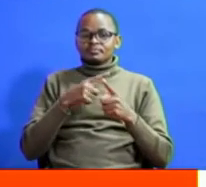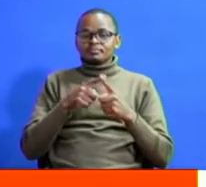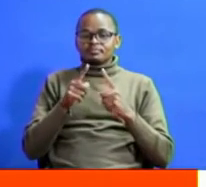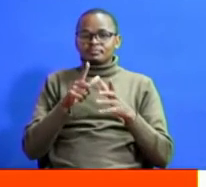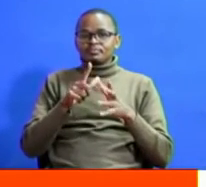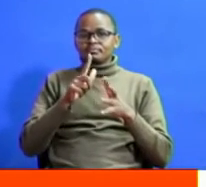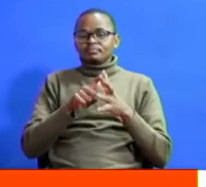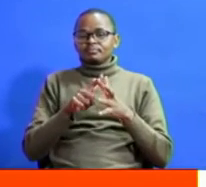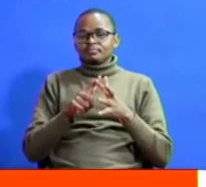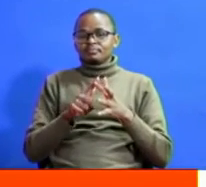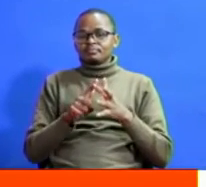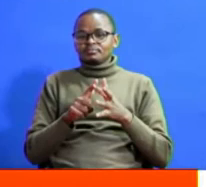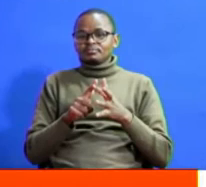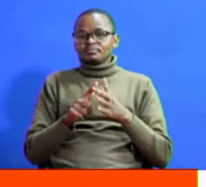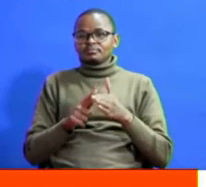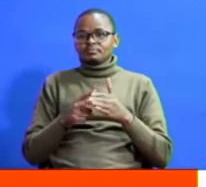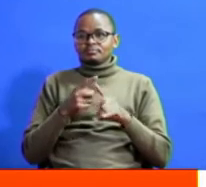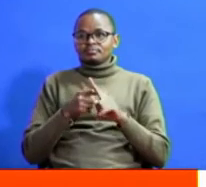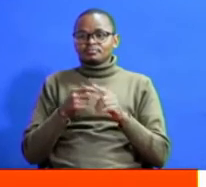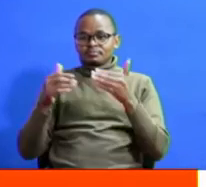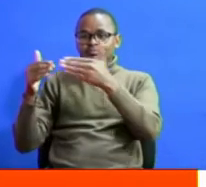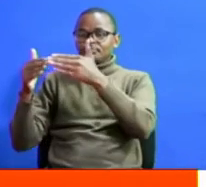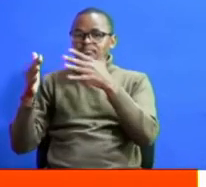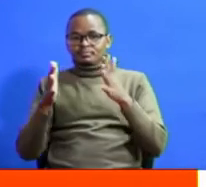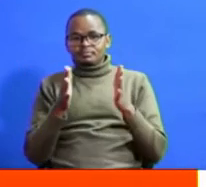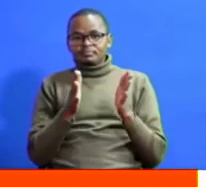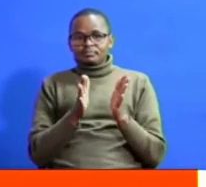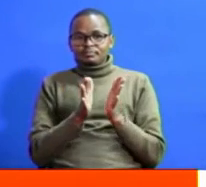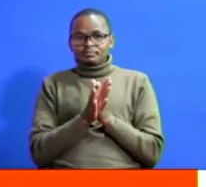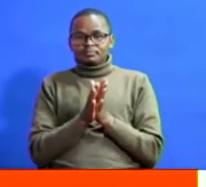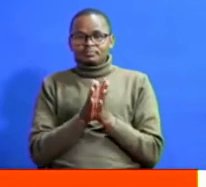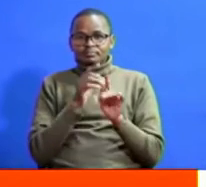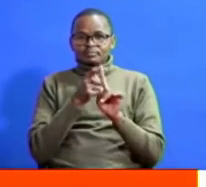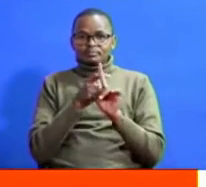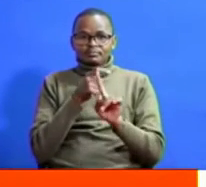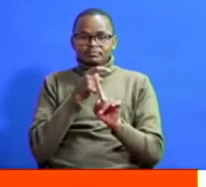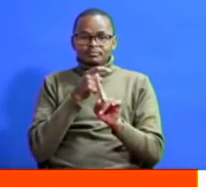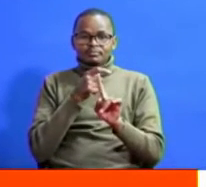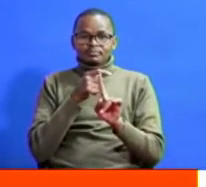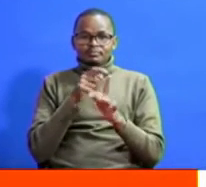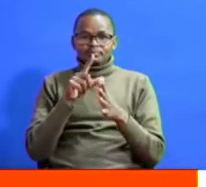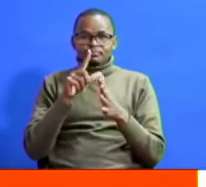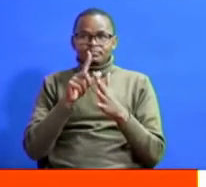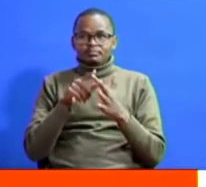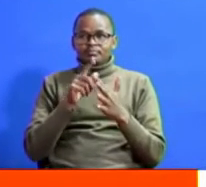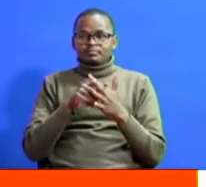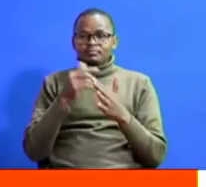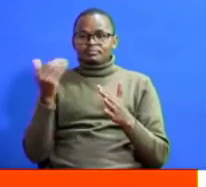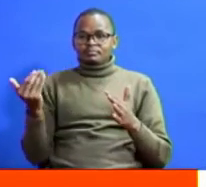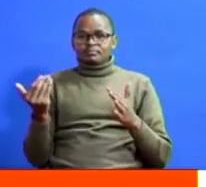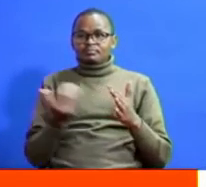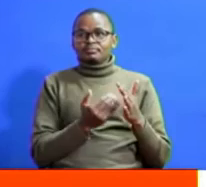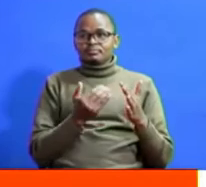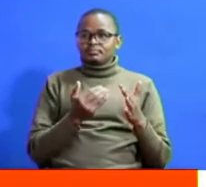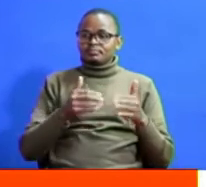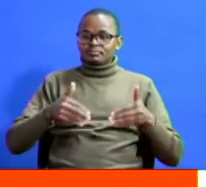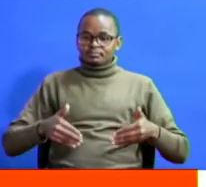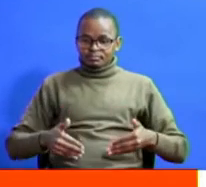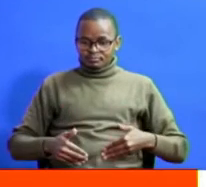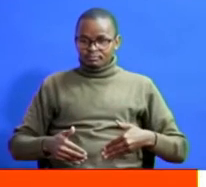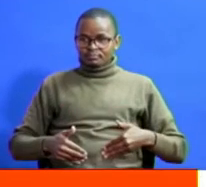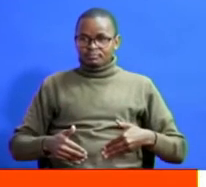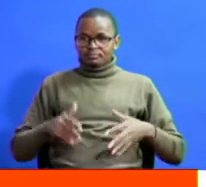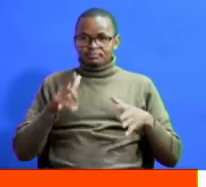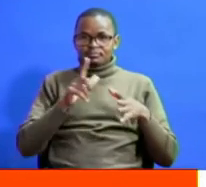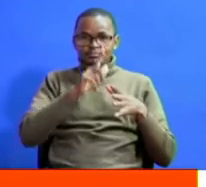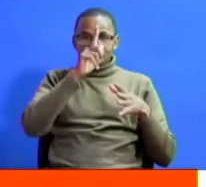leadership. So he's been serving the community through different ranks. He has been serving children, he's been serving youth, women, and